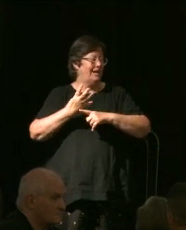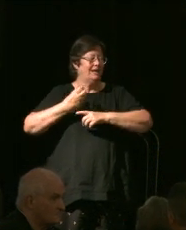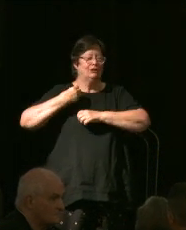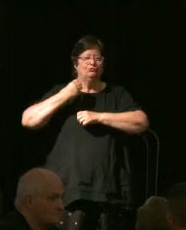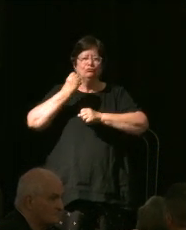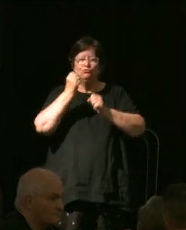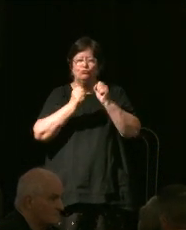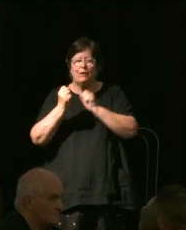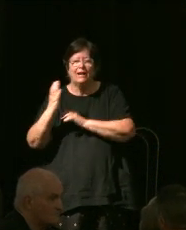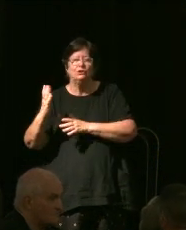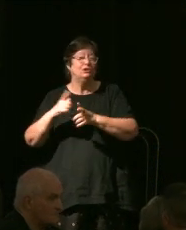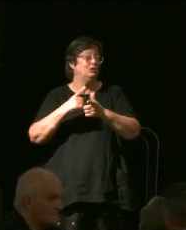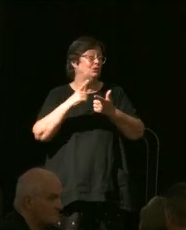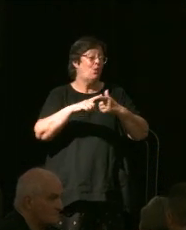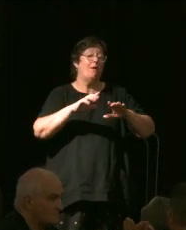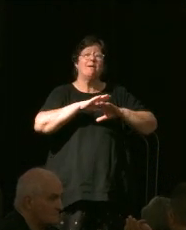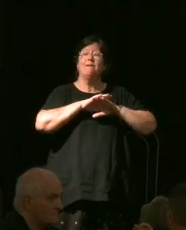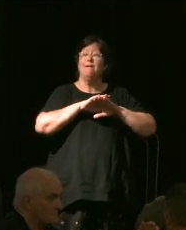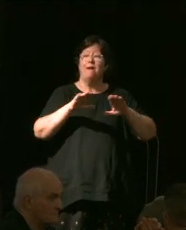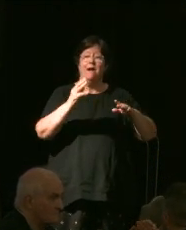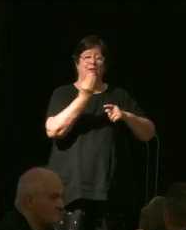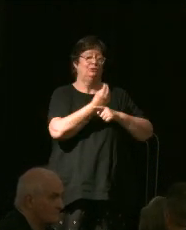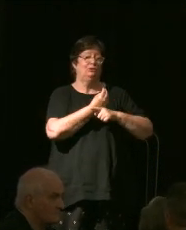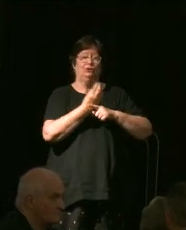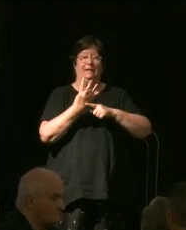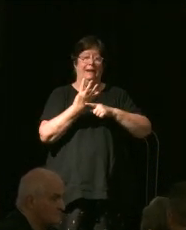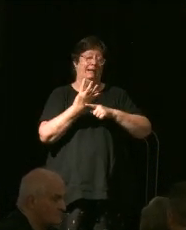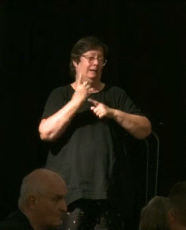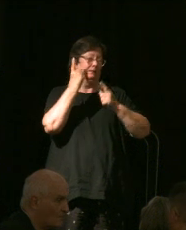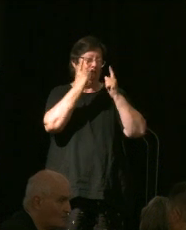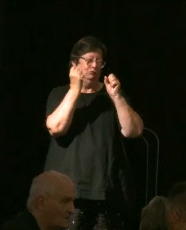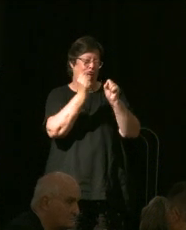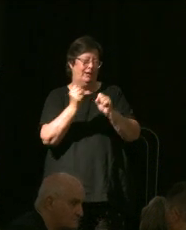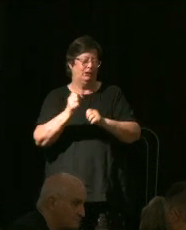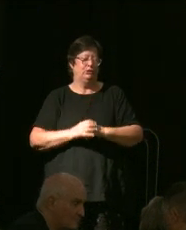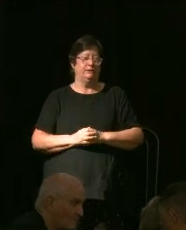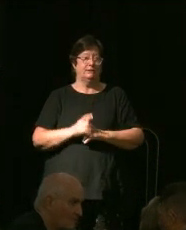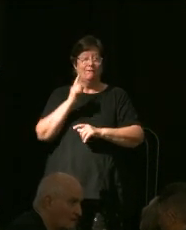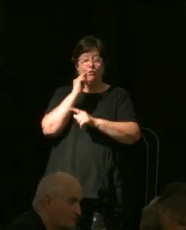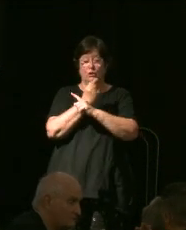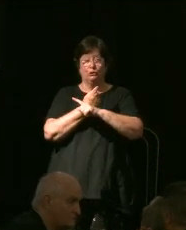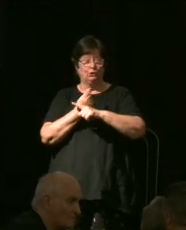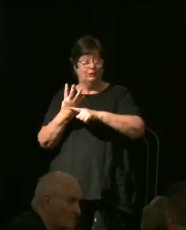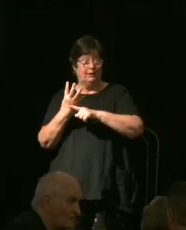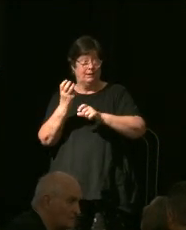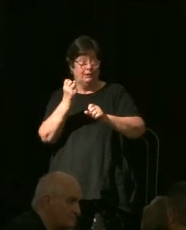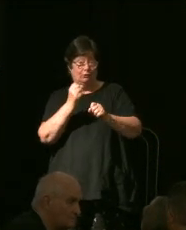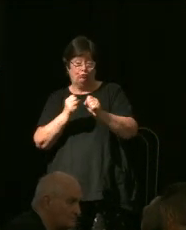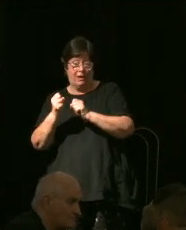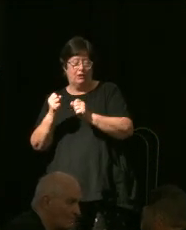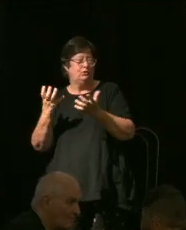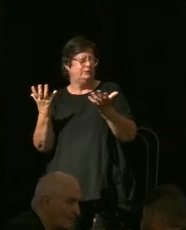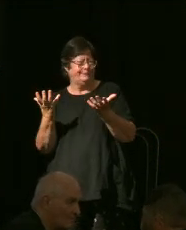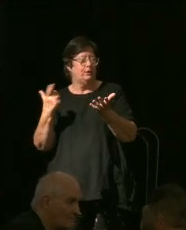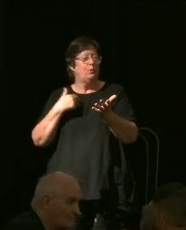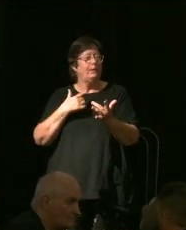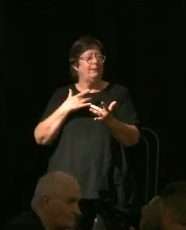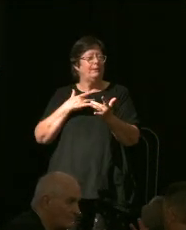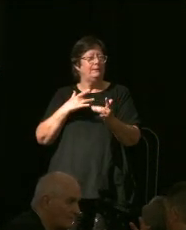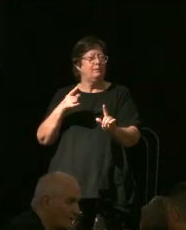or non-genetic strategies. For the genetic strategies, we're